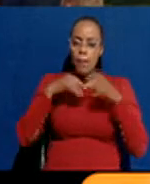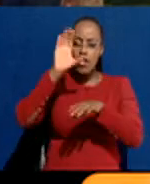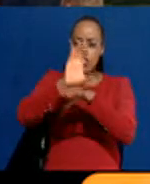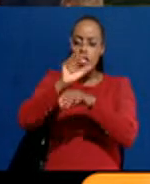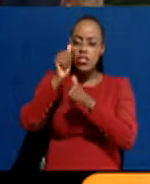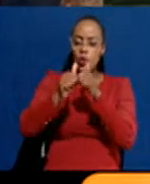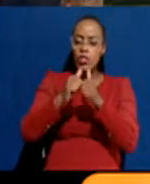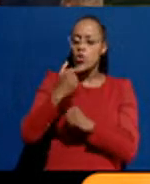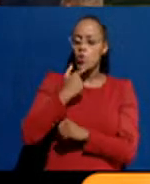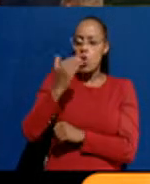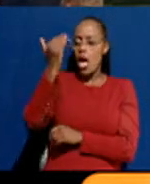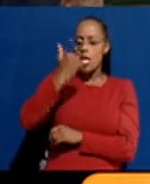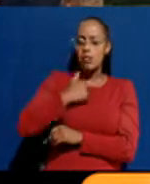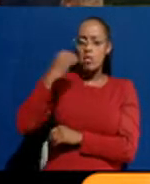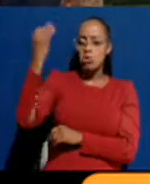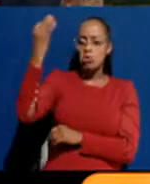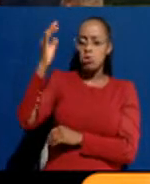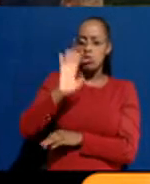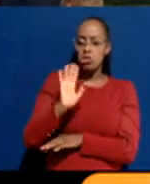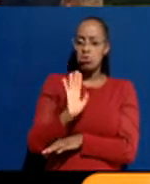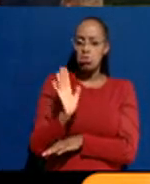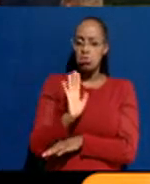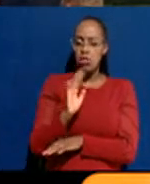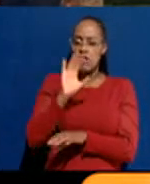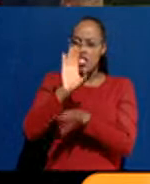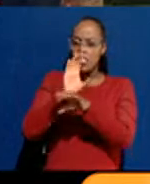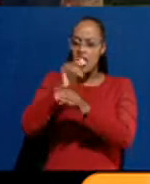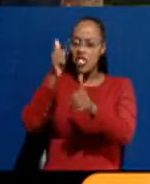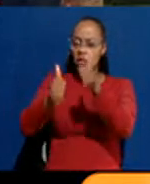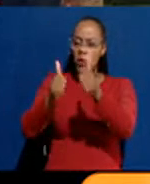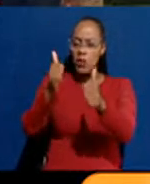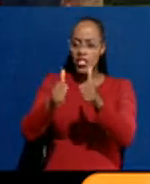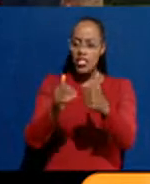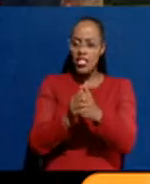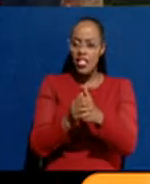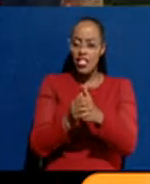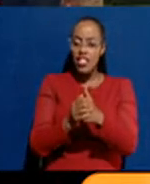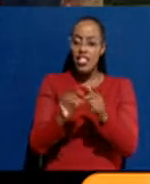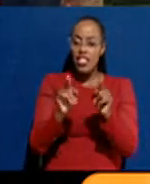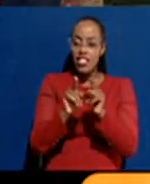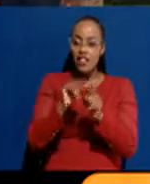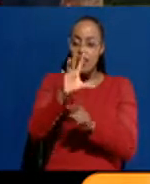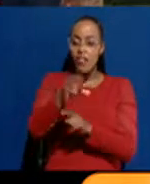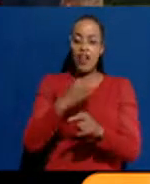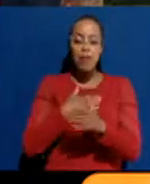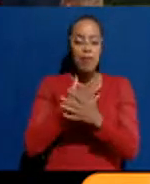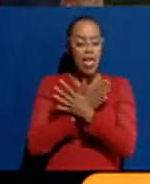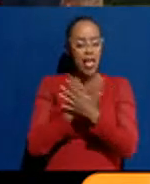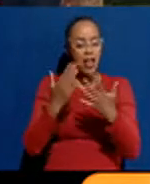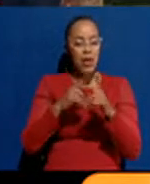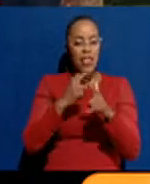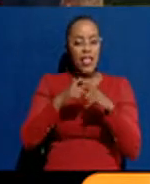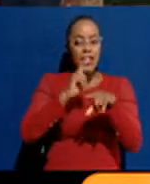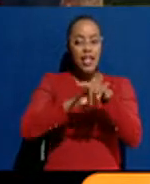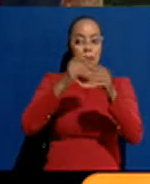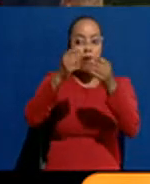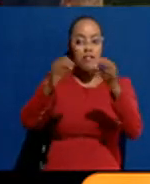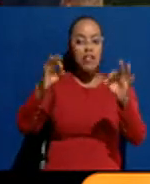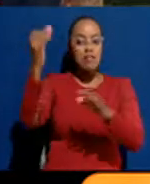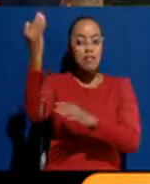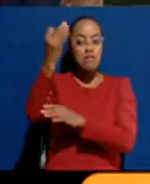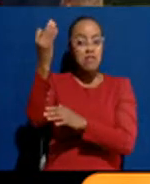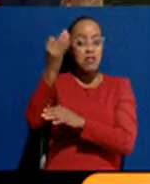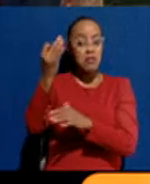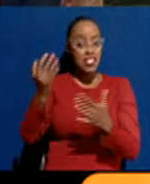don't tell anybody. You just did. Which church is this? No. Invite me anywhere, and when I'm free, I'll actually come and